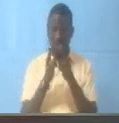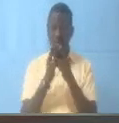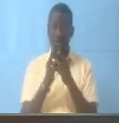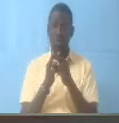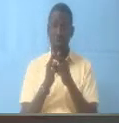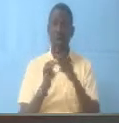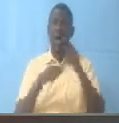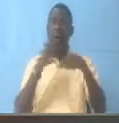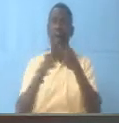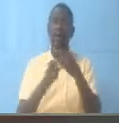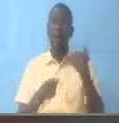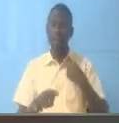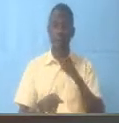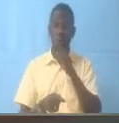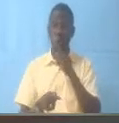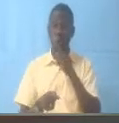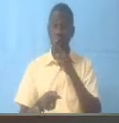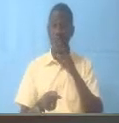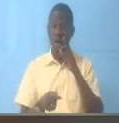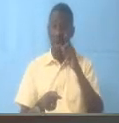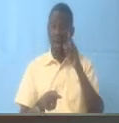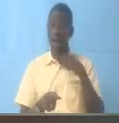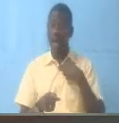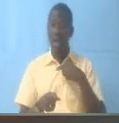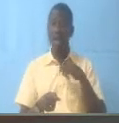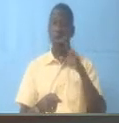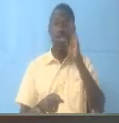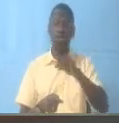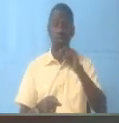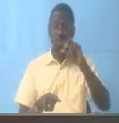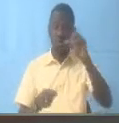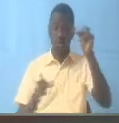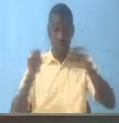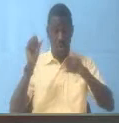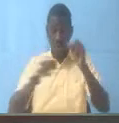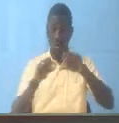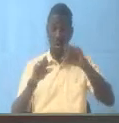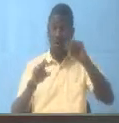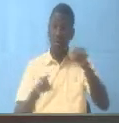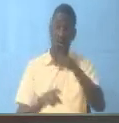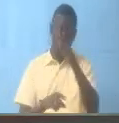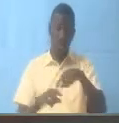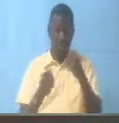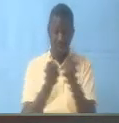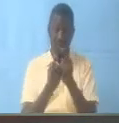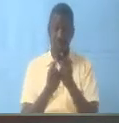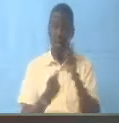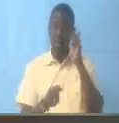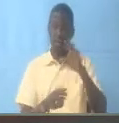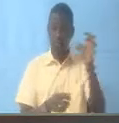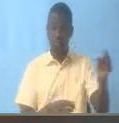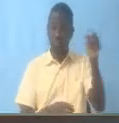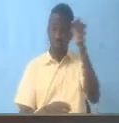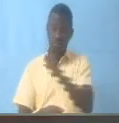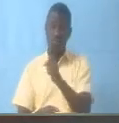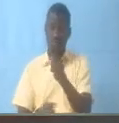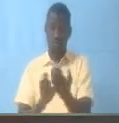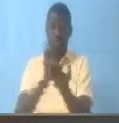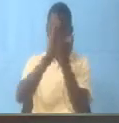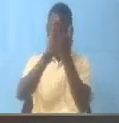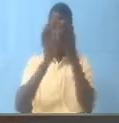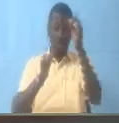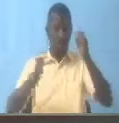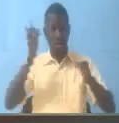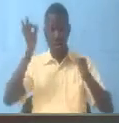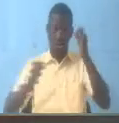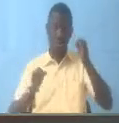of some of those acts ought to be brought before the law, and the children